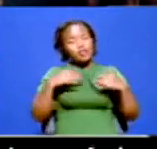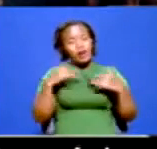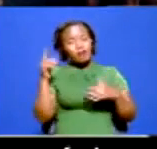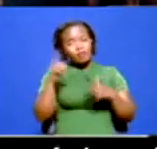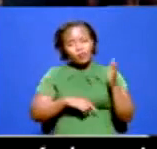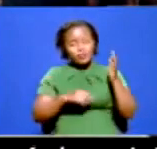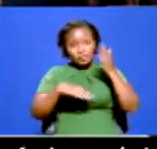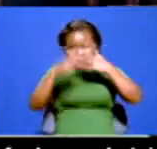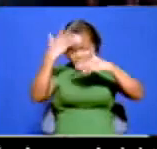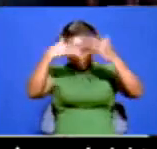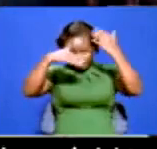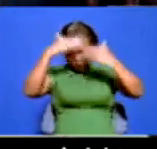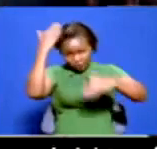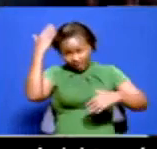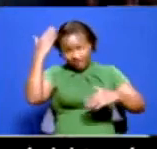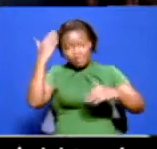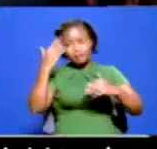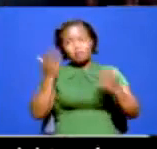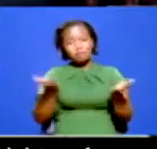professionalism.